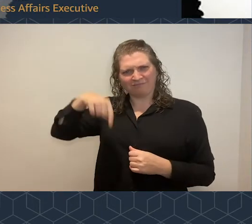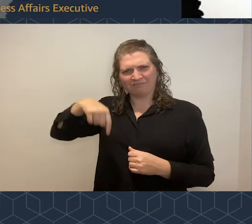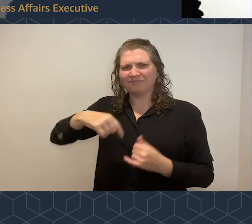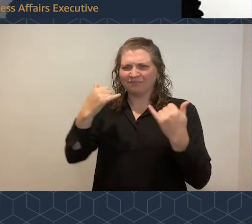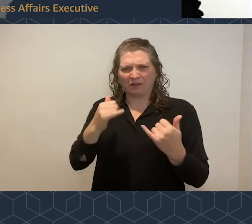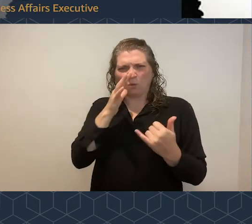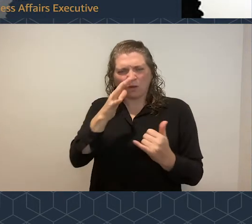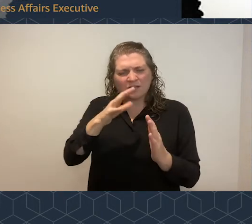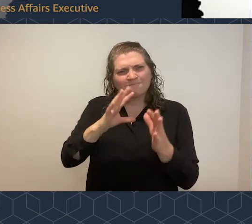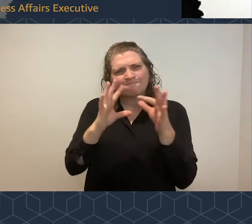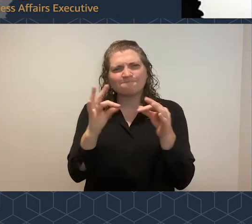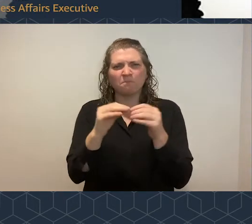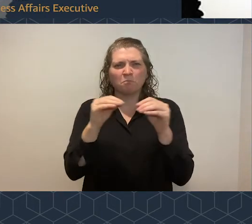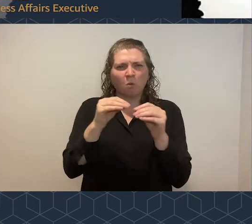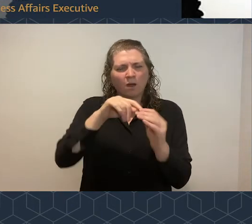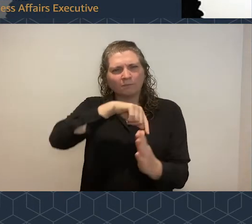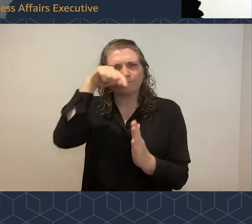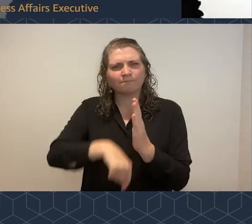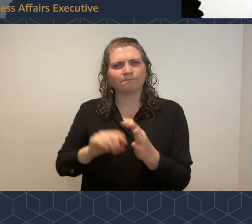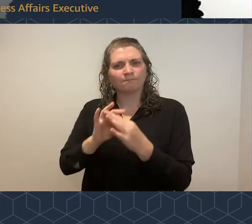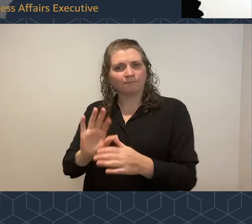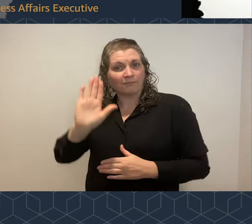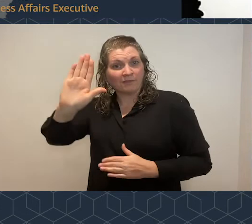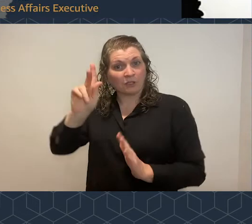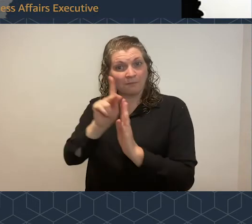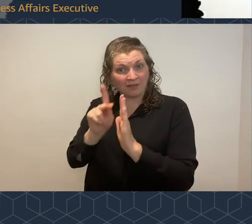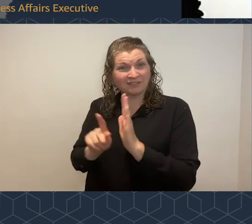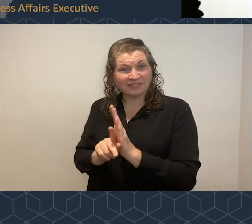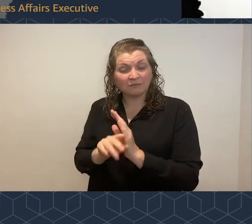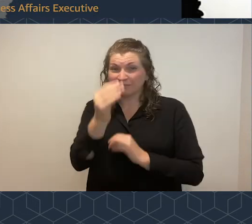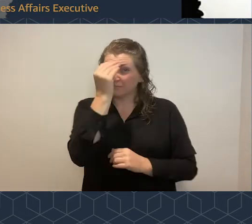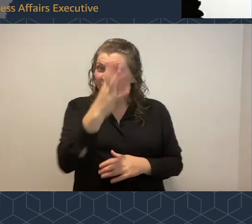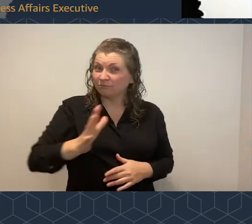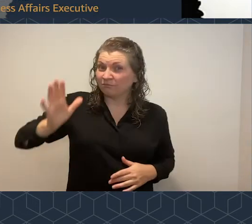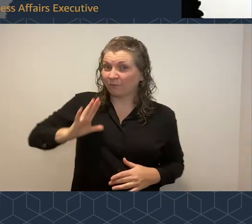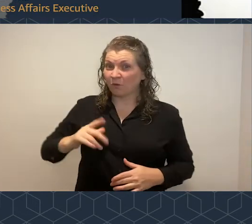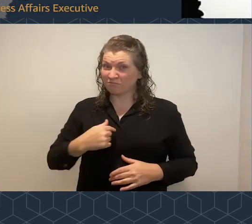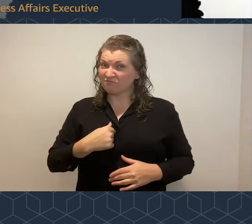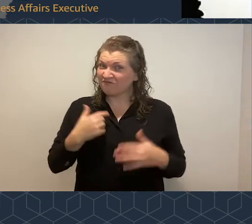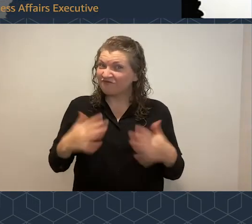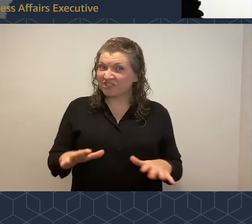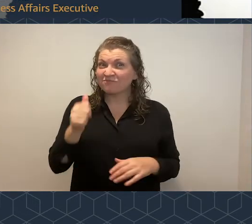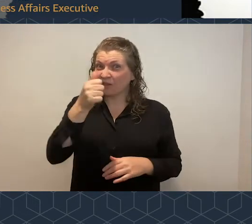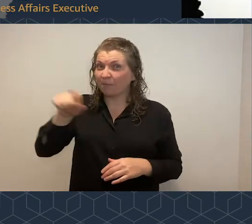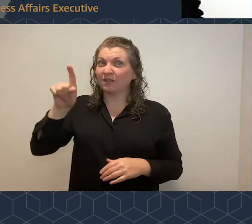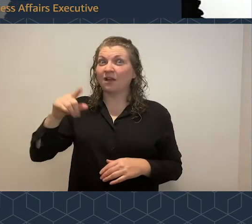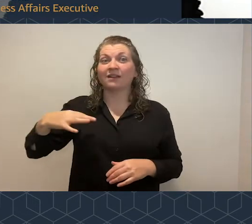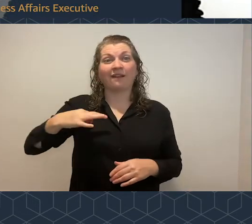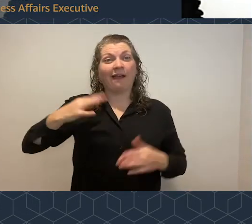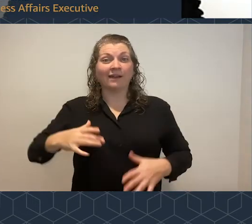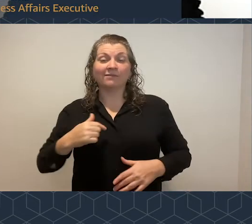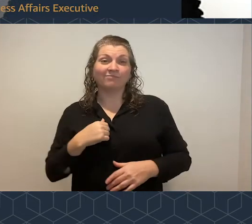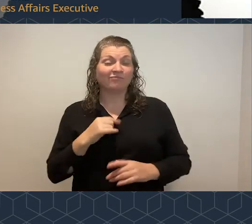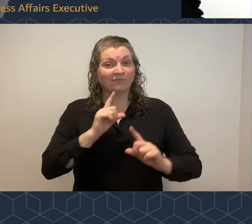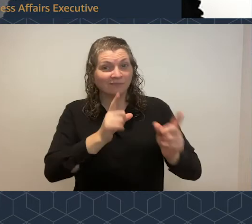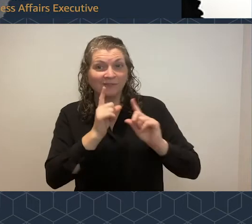an interview, at Amazon, we're going to go more in depth in regards to our 14 leadership principles. And when I was a candidate myself, how I